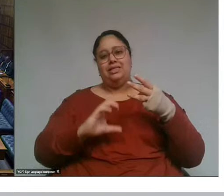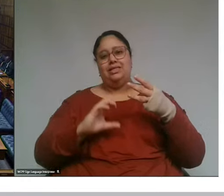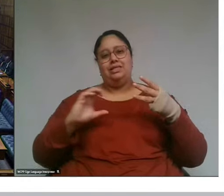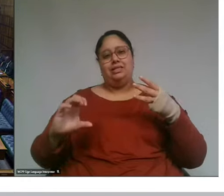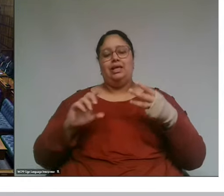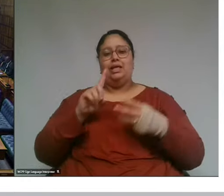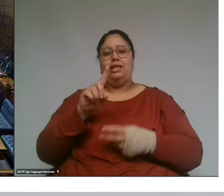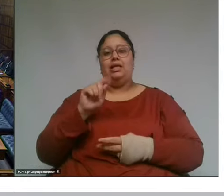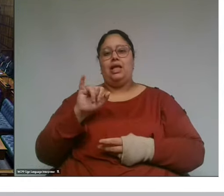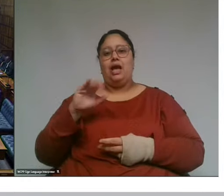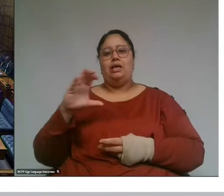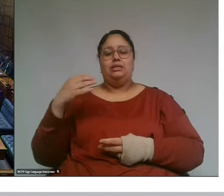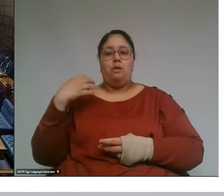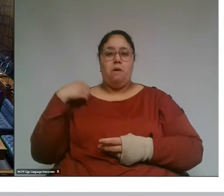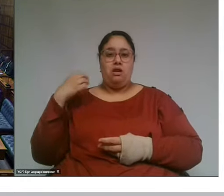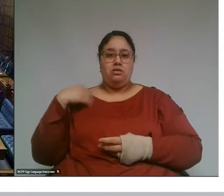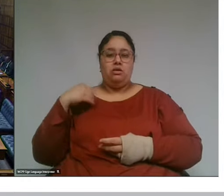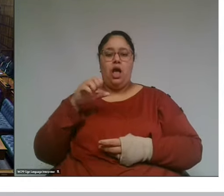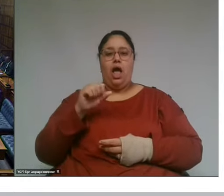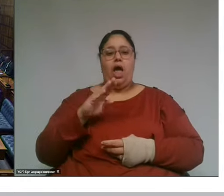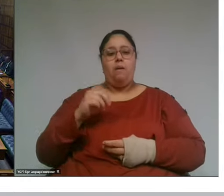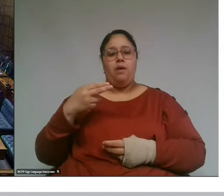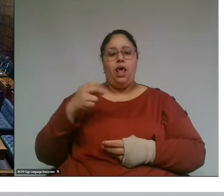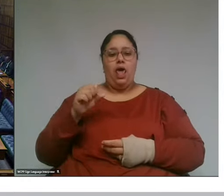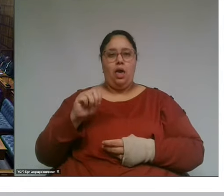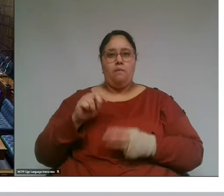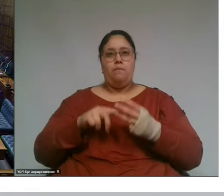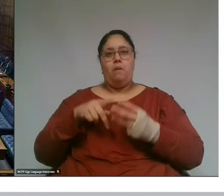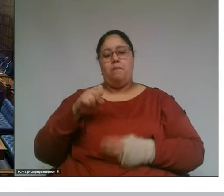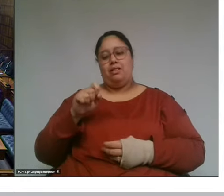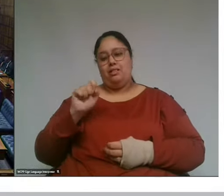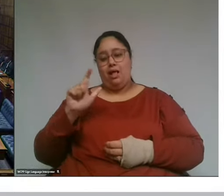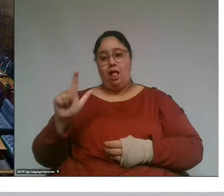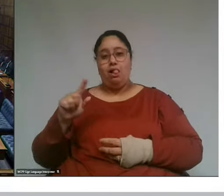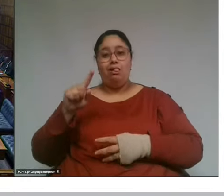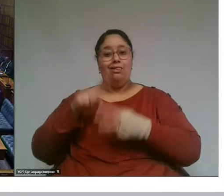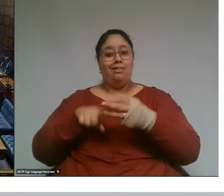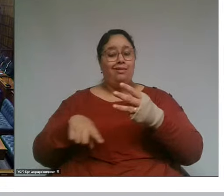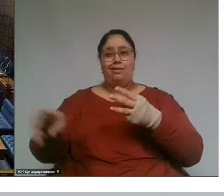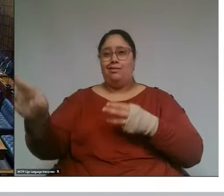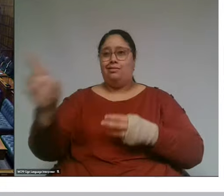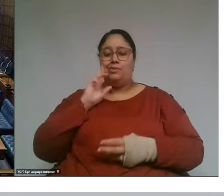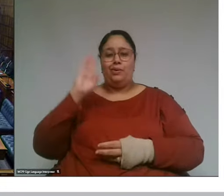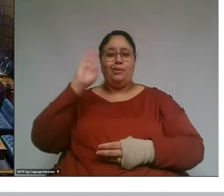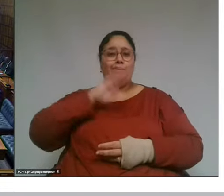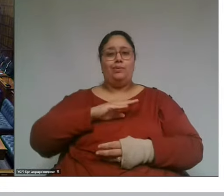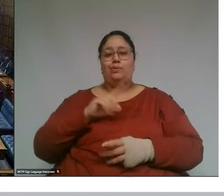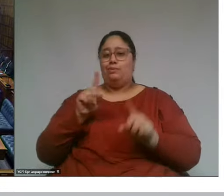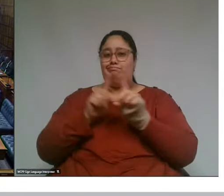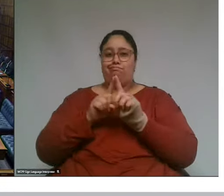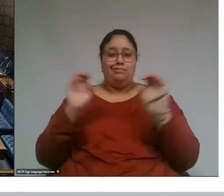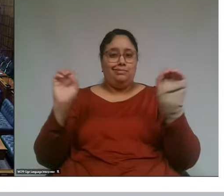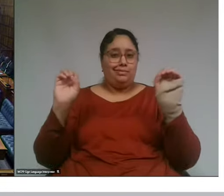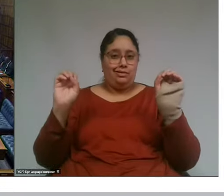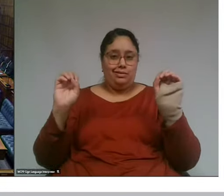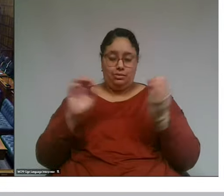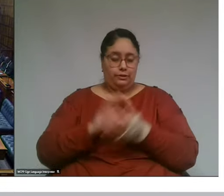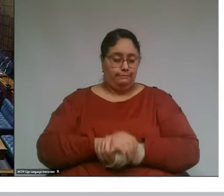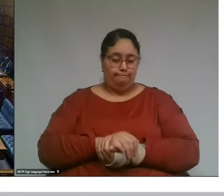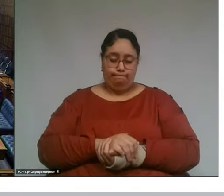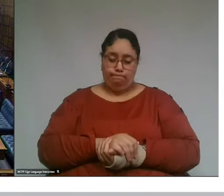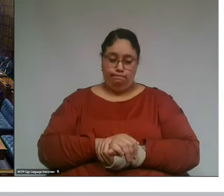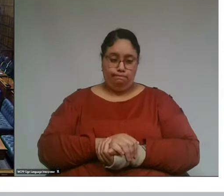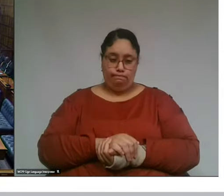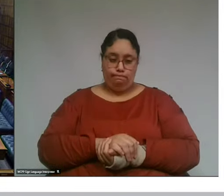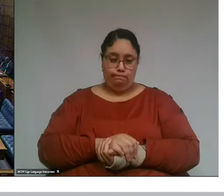dtic um Abraham Patel uh we haven't received a response to that email either what